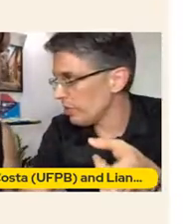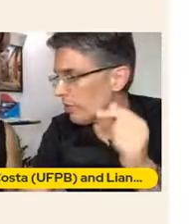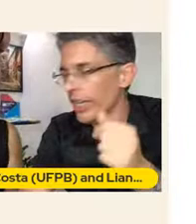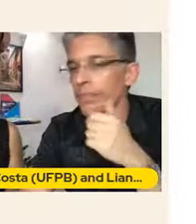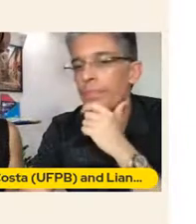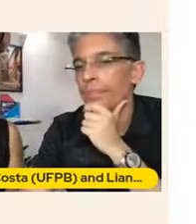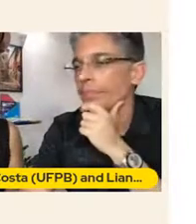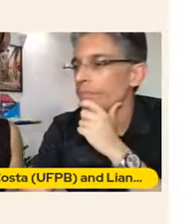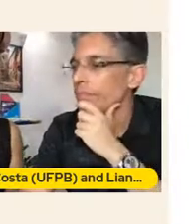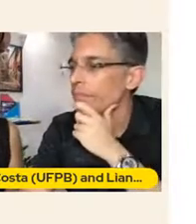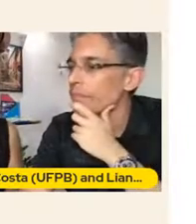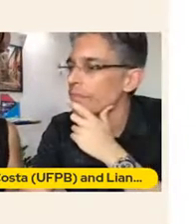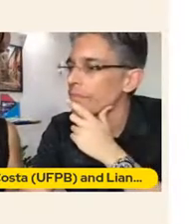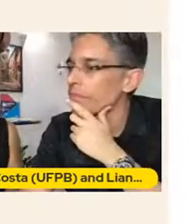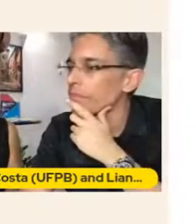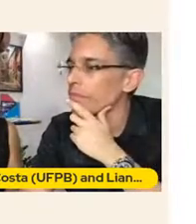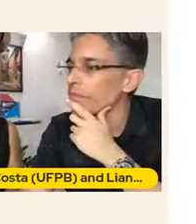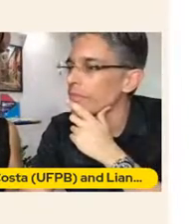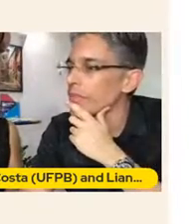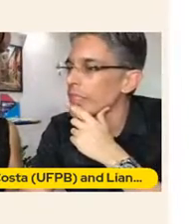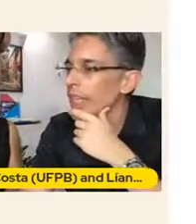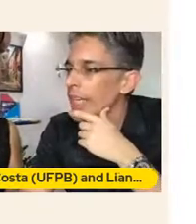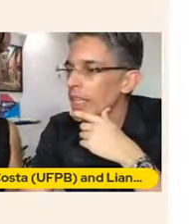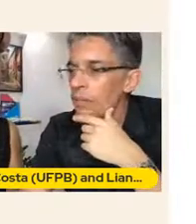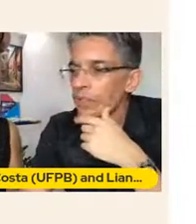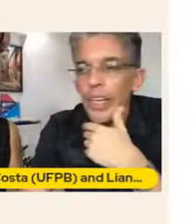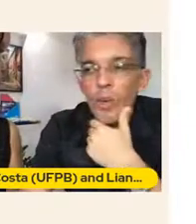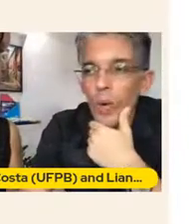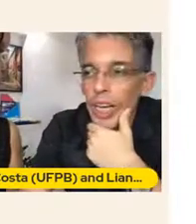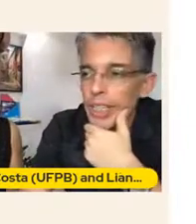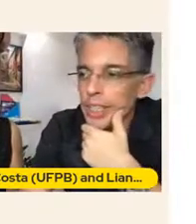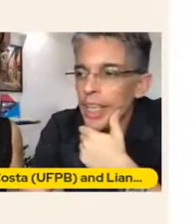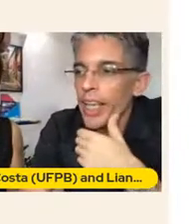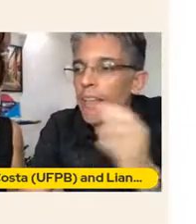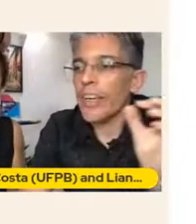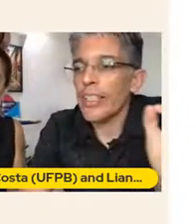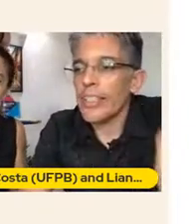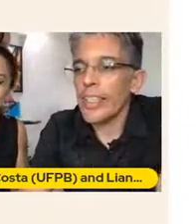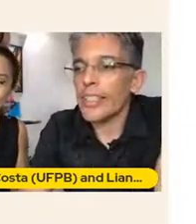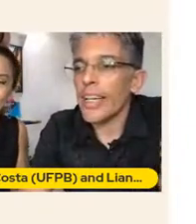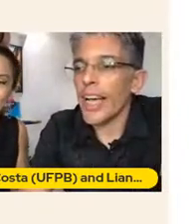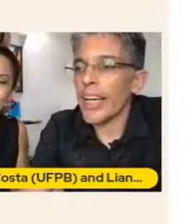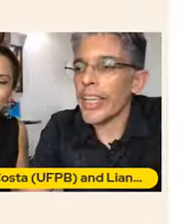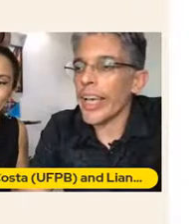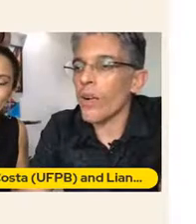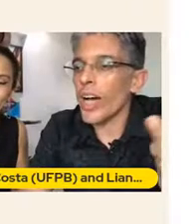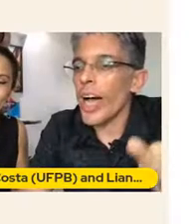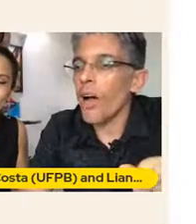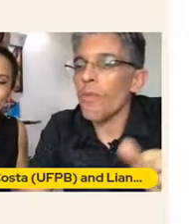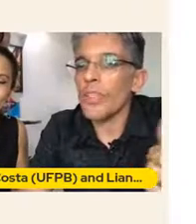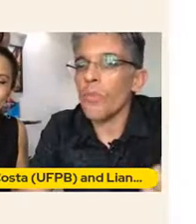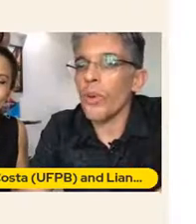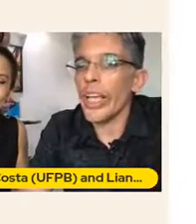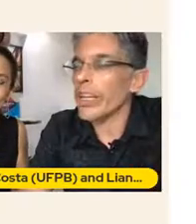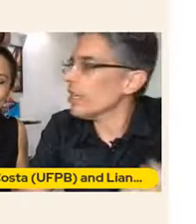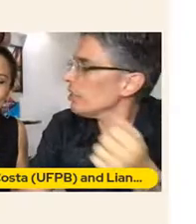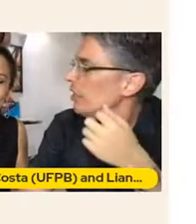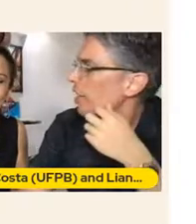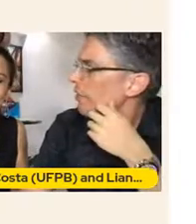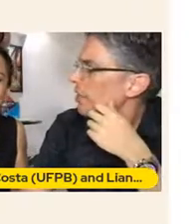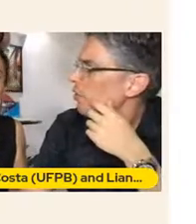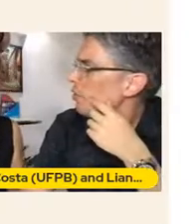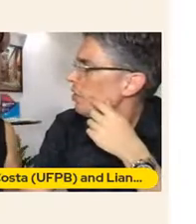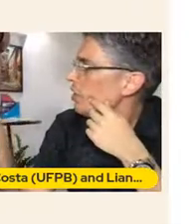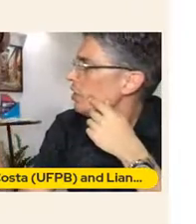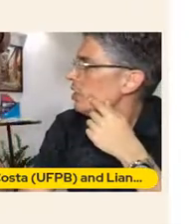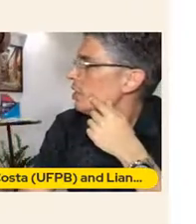grammar. Okay. So it's number 31. Number 31, Francisca Raquel Alves Moreira.